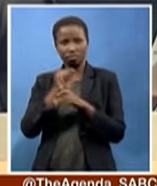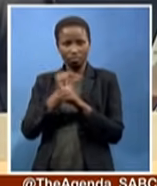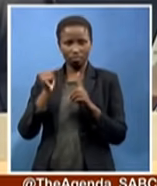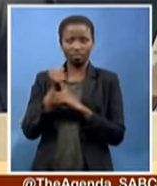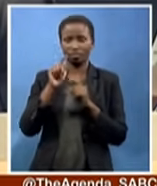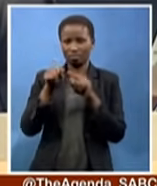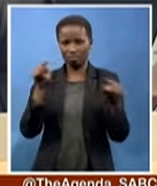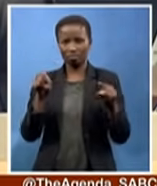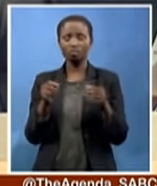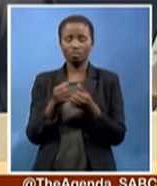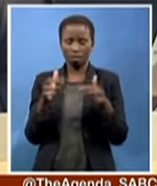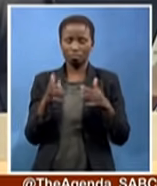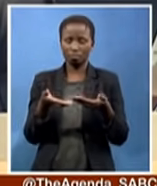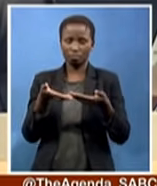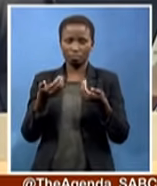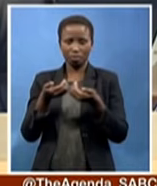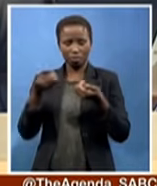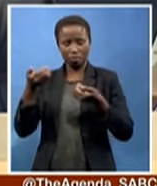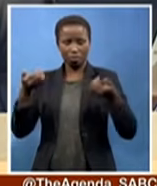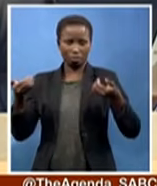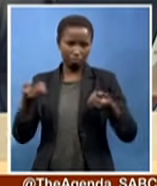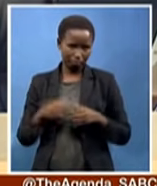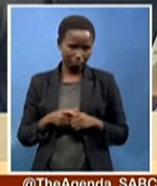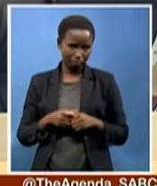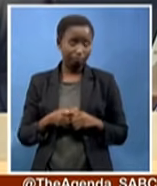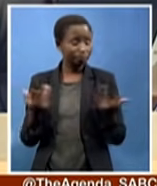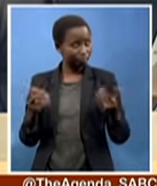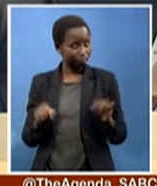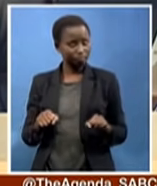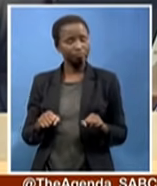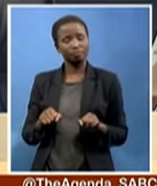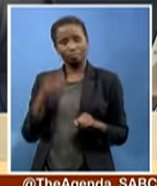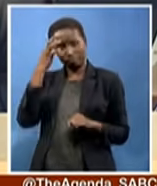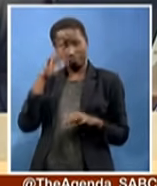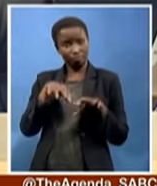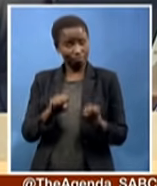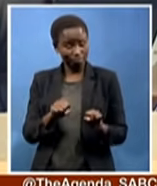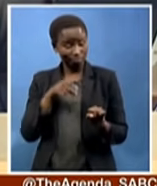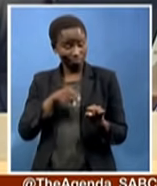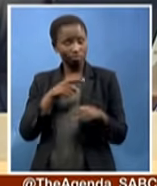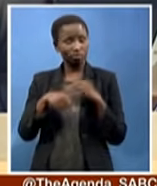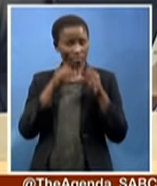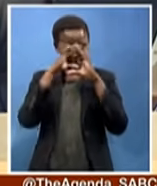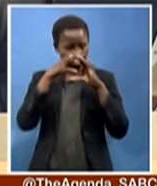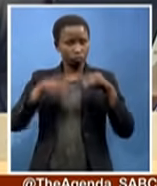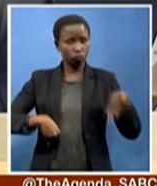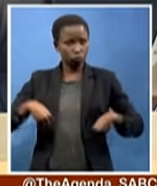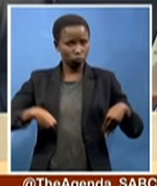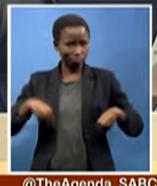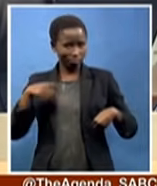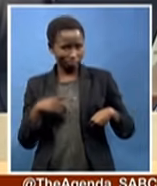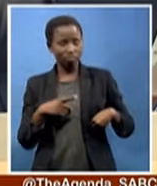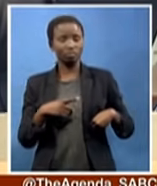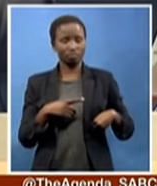Indeed, the issue of state capture and corruption was prominent in the contestation that took